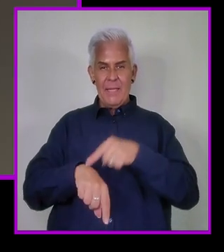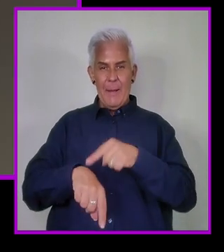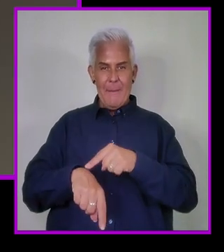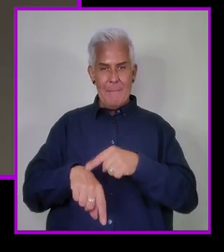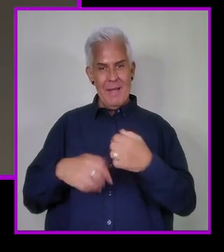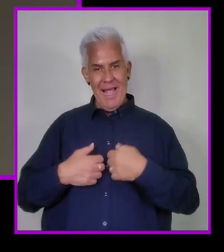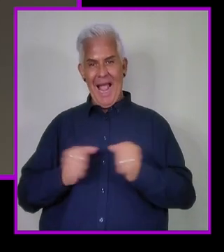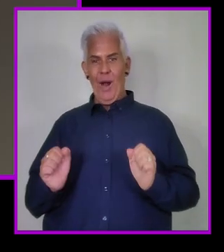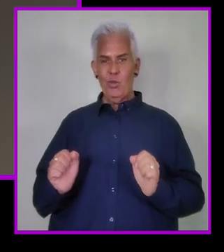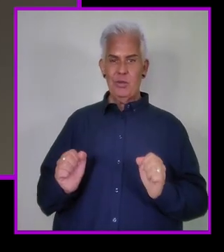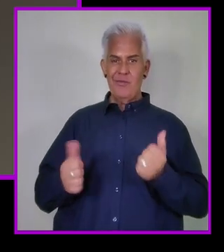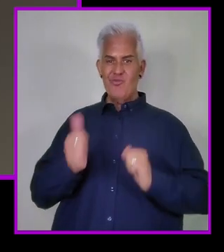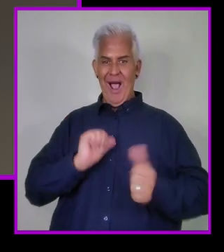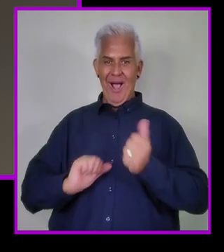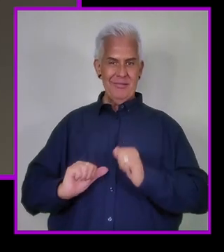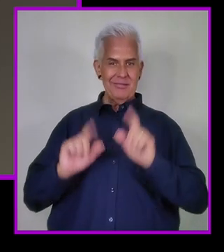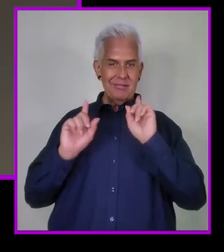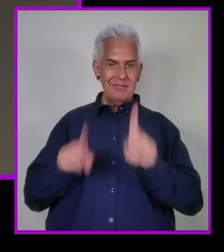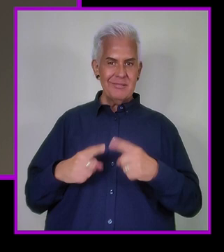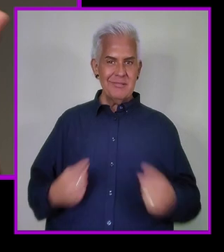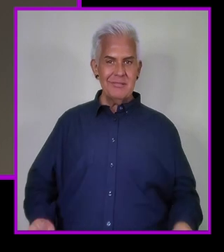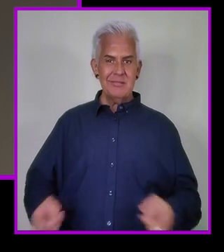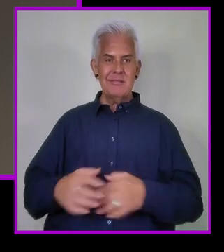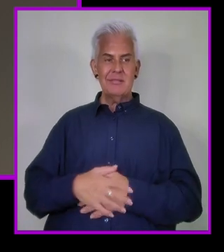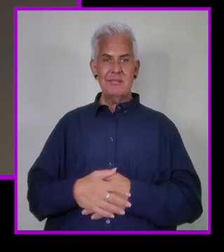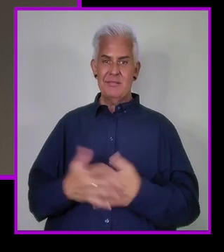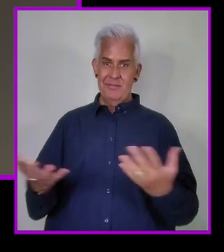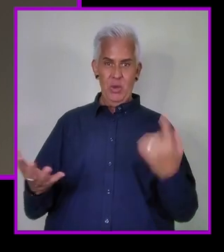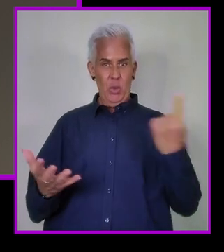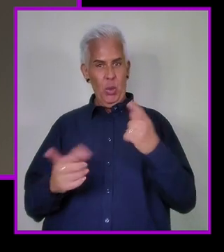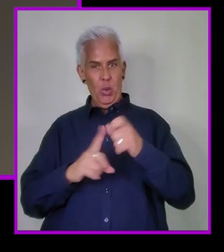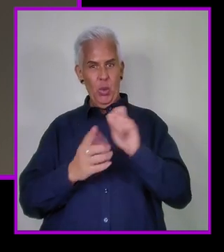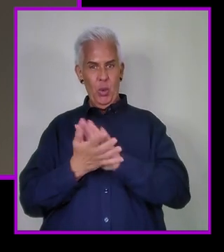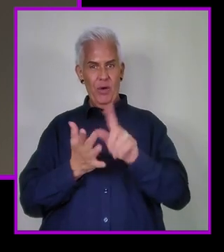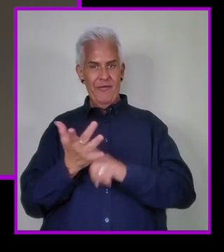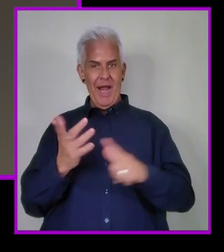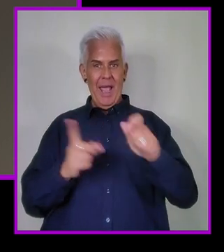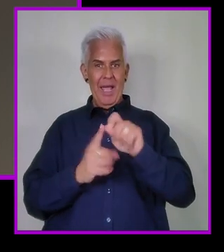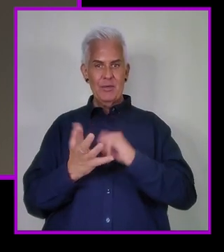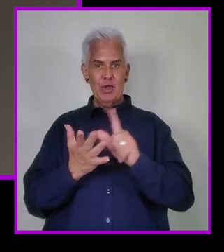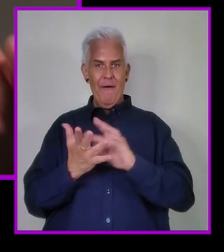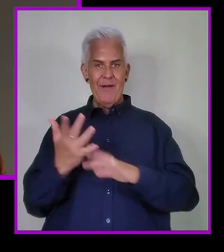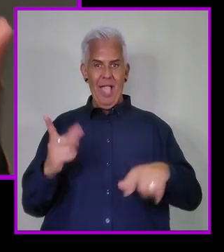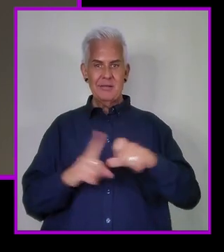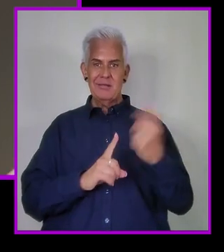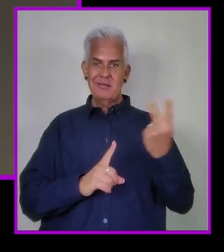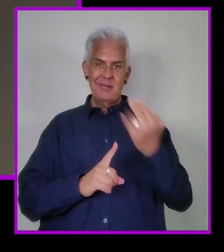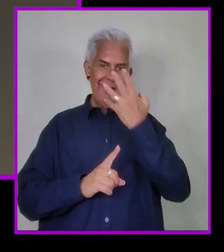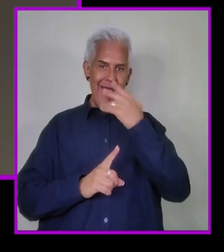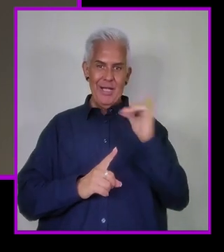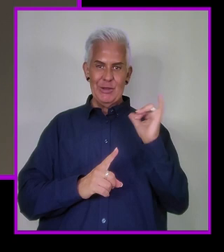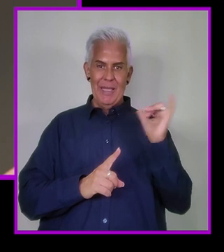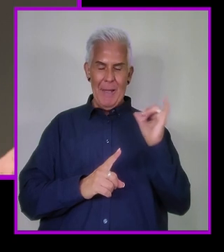be out and proud. Absolutely no way. Mm. In fact, Philip Schofield, you know, we're the same age pretty much, went through exactly